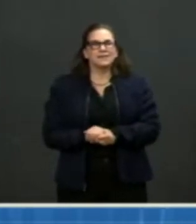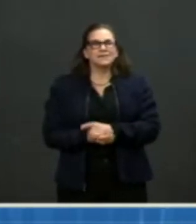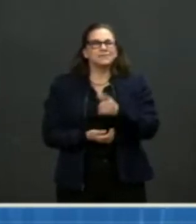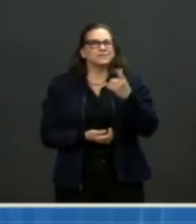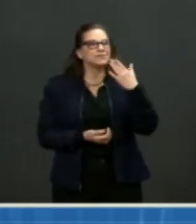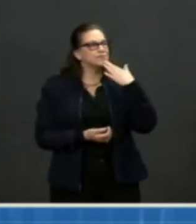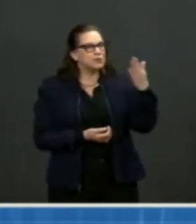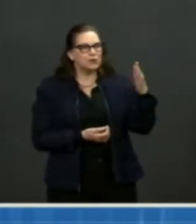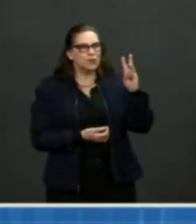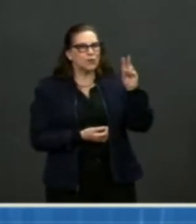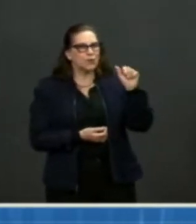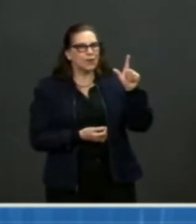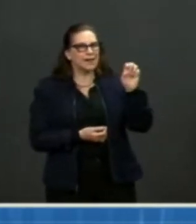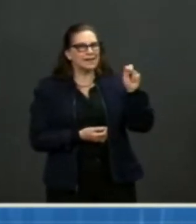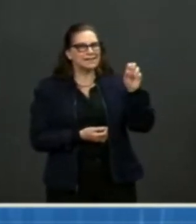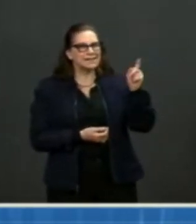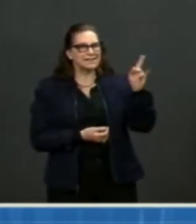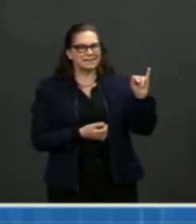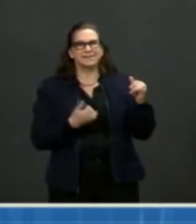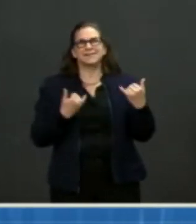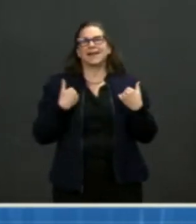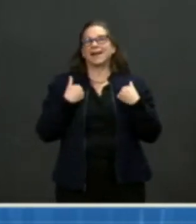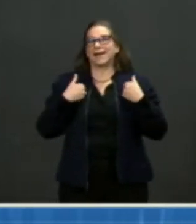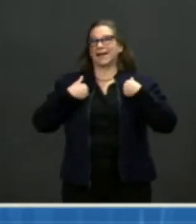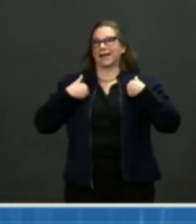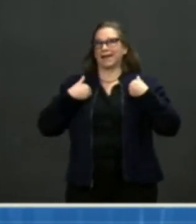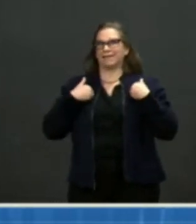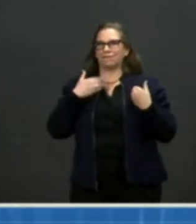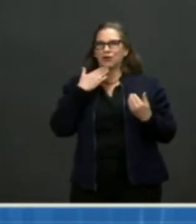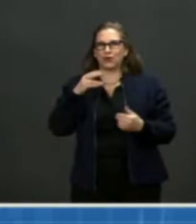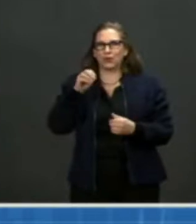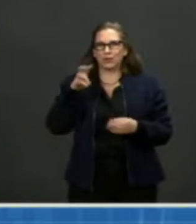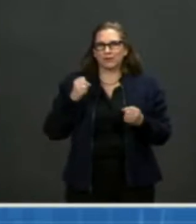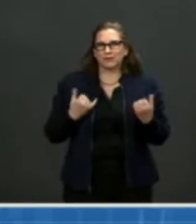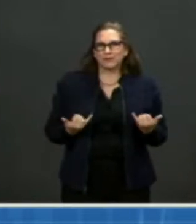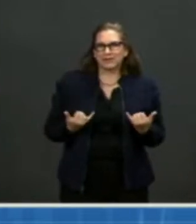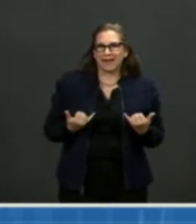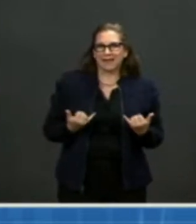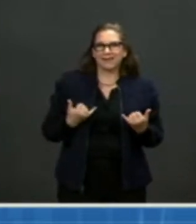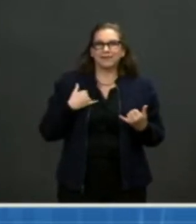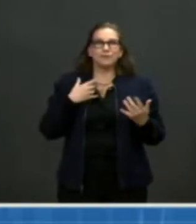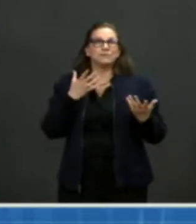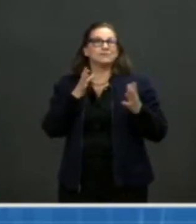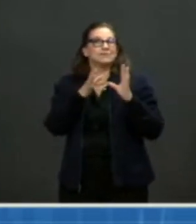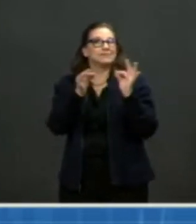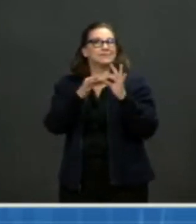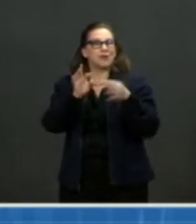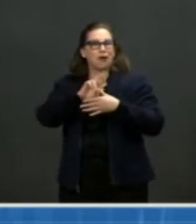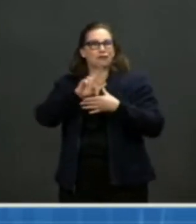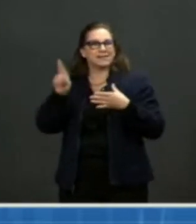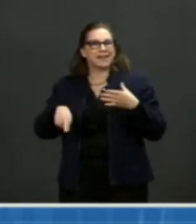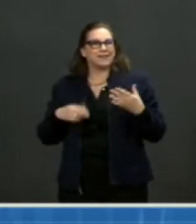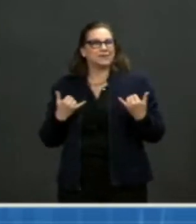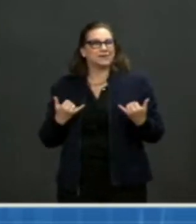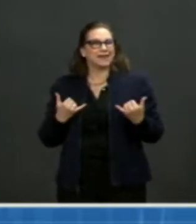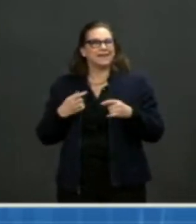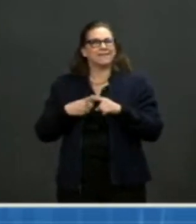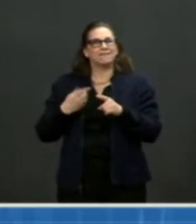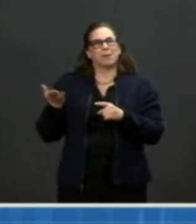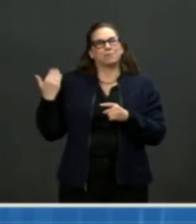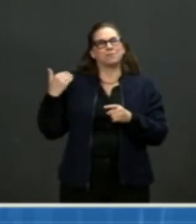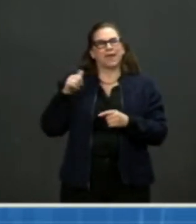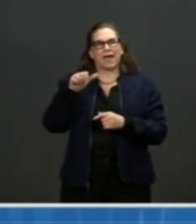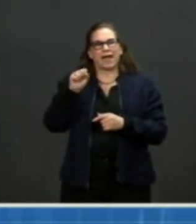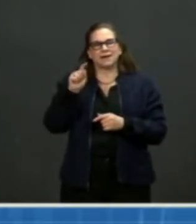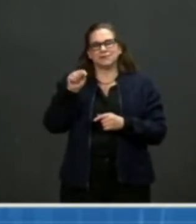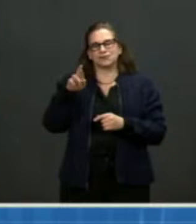vaccine, and that has to do with the results that were announced yesterday from the AstraZeneca trial. As shown